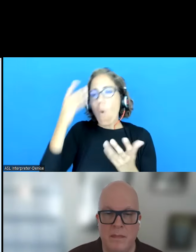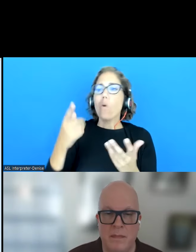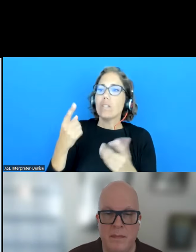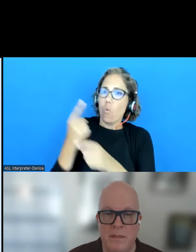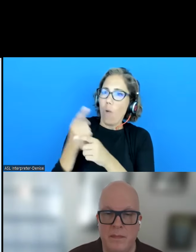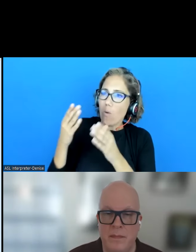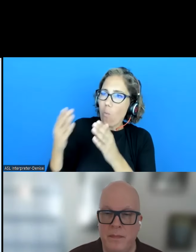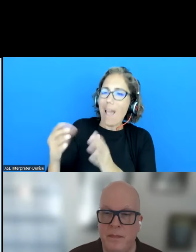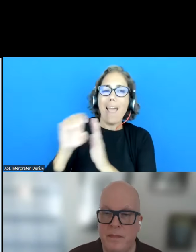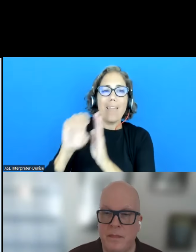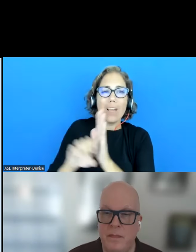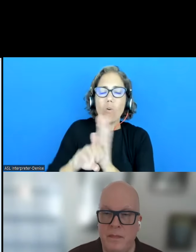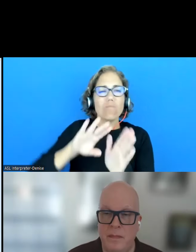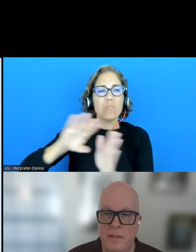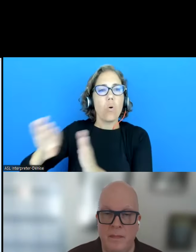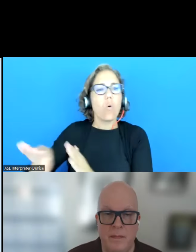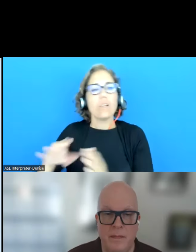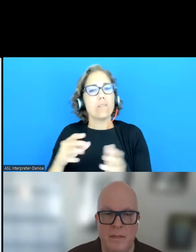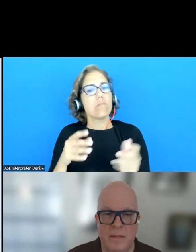thing aspect or the legal aspect.